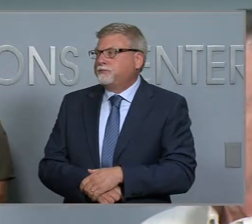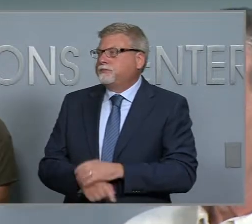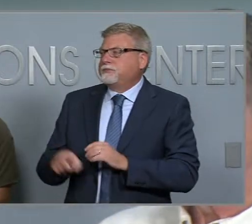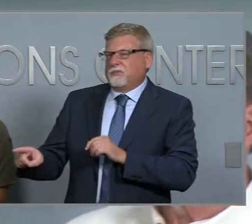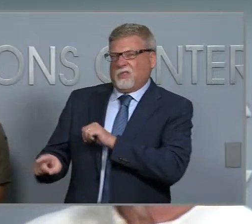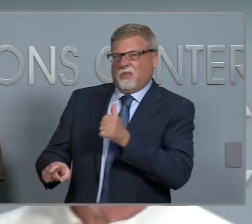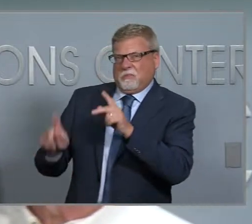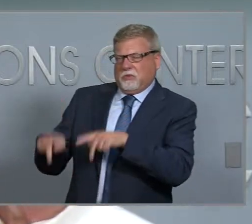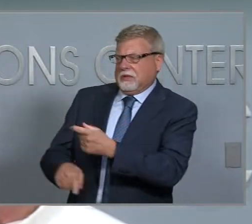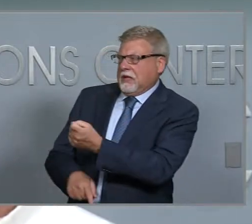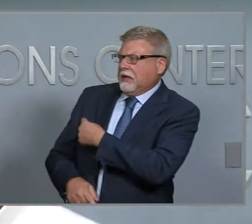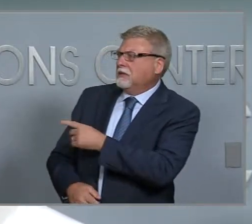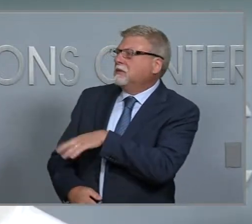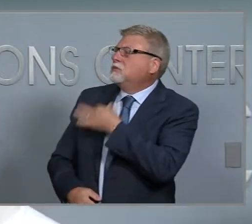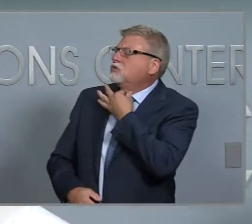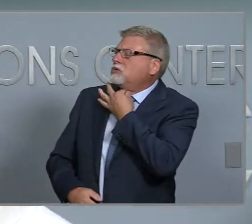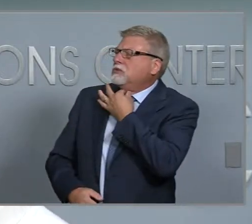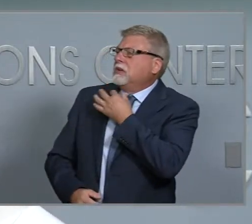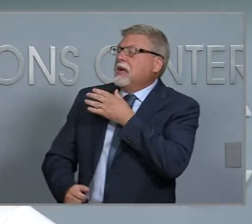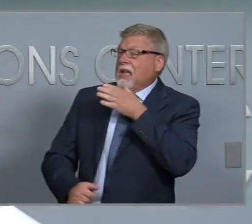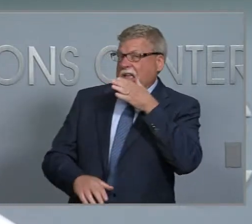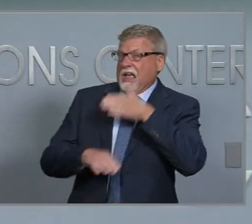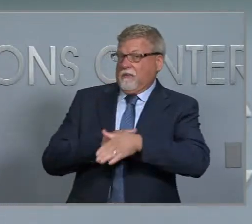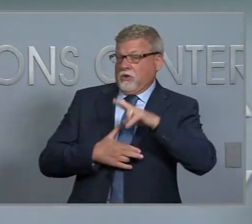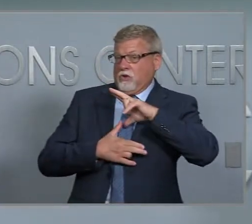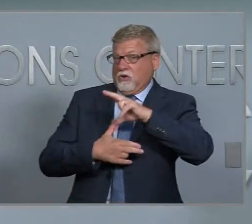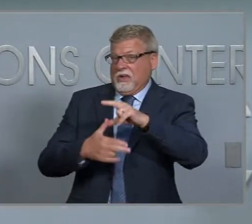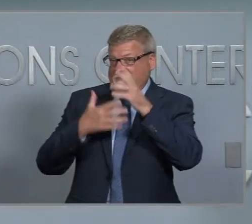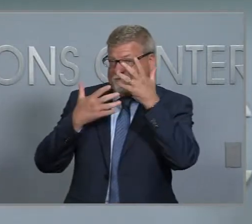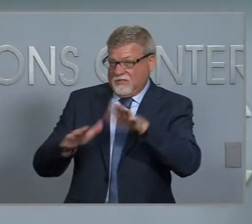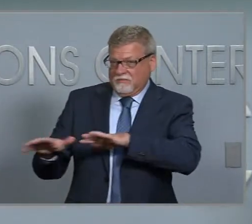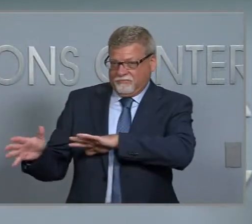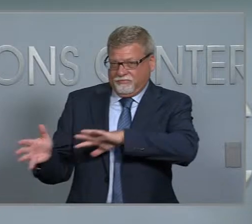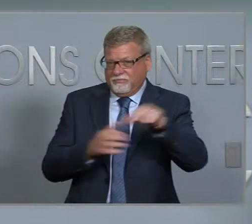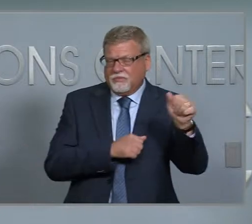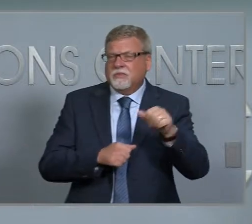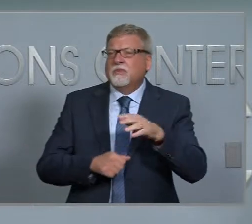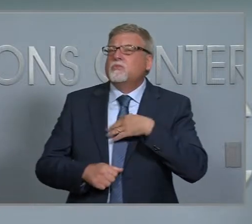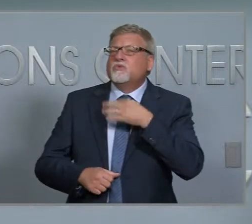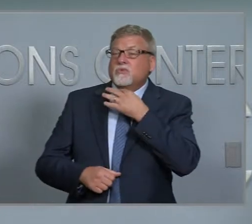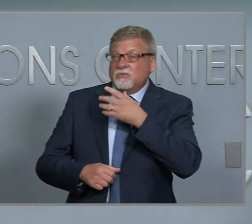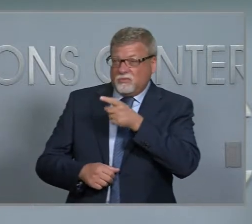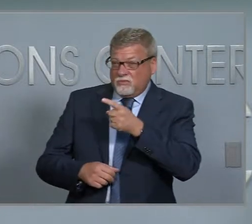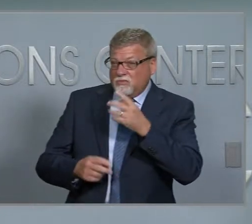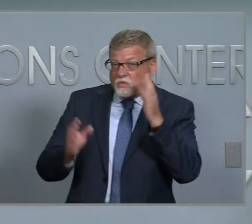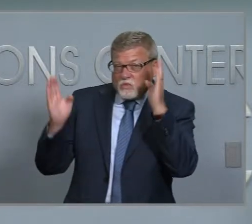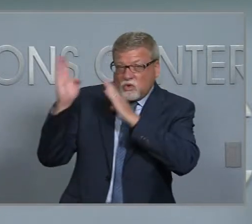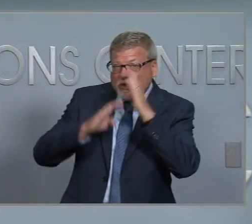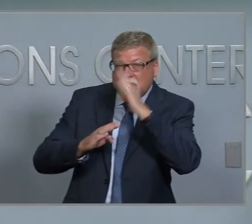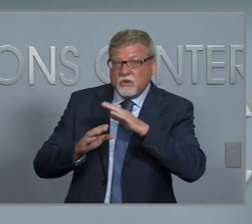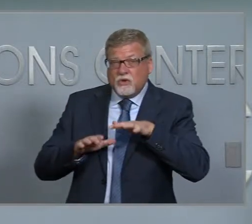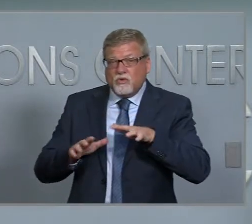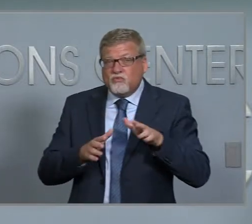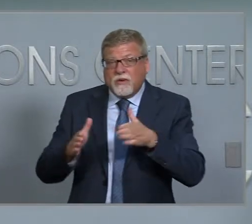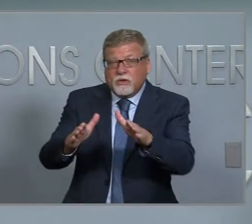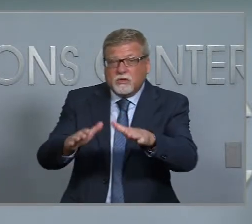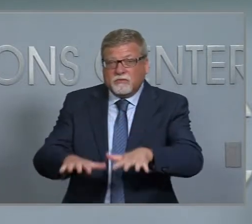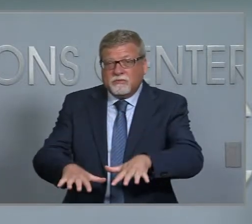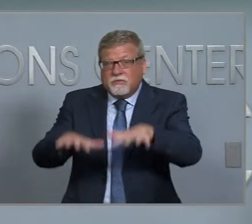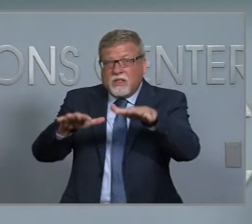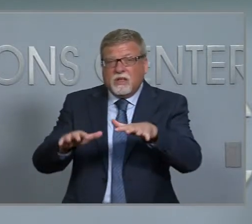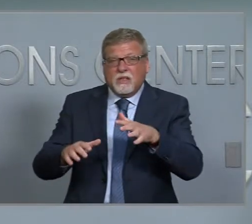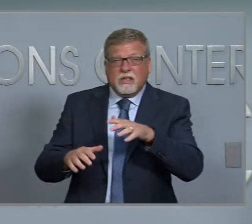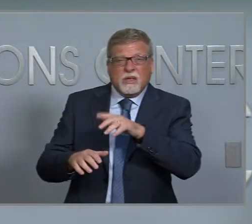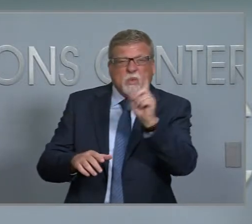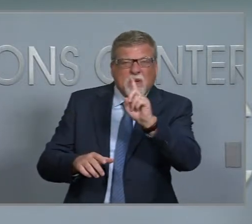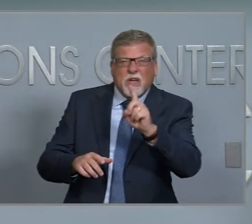Once the storm has passed, you talk about several days of impacts. Are there particular rivers you're concerned about, or particular parts of the state that you're concerned will continue to see